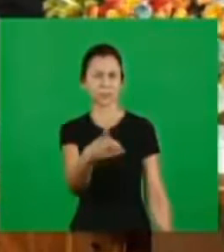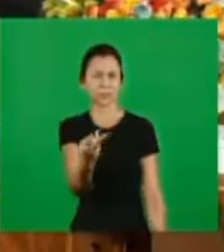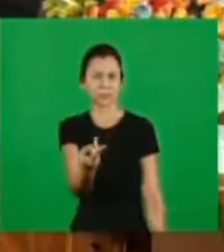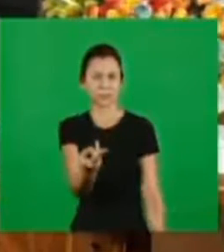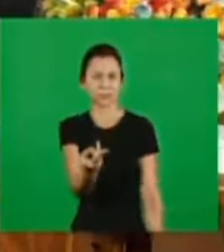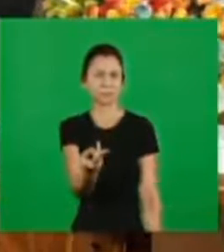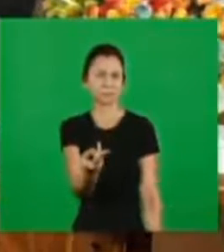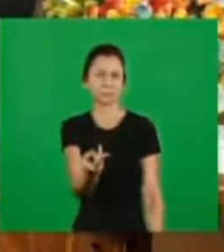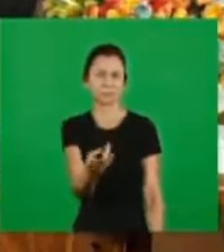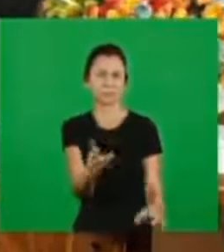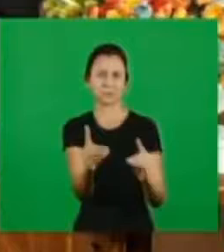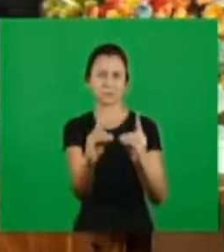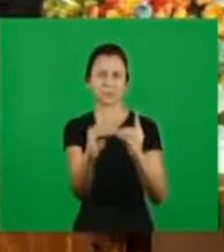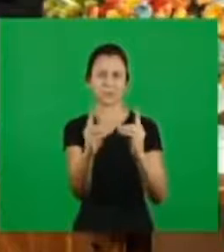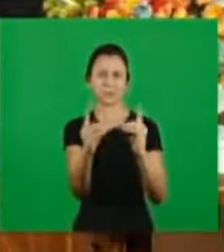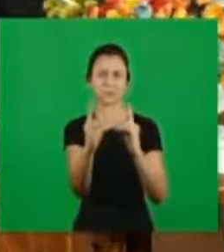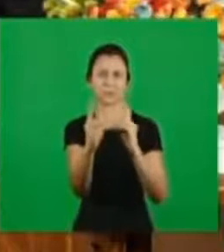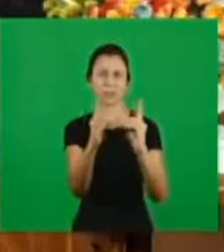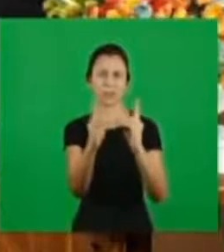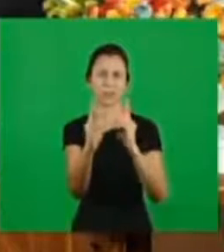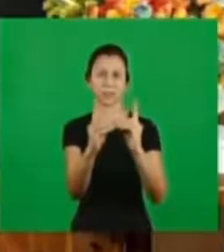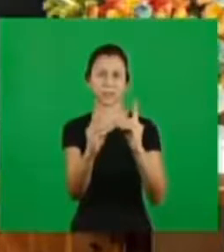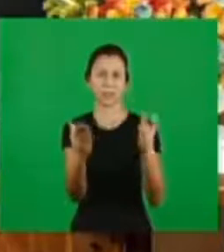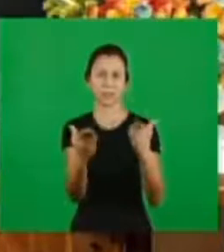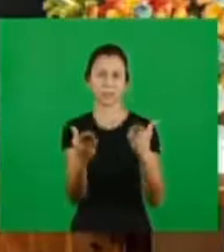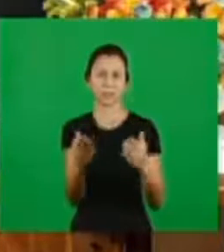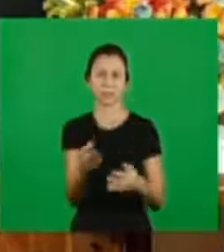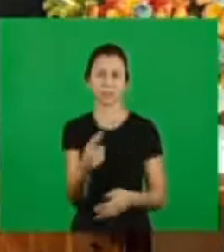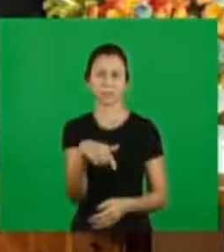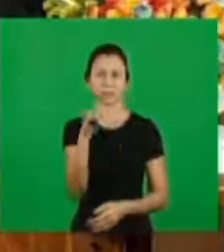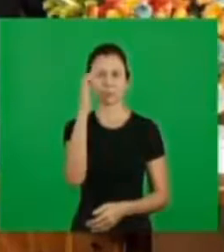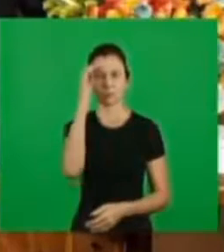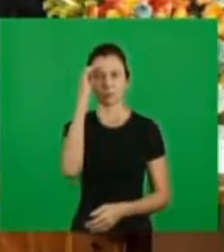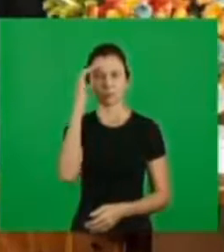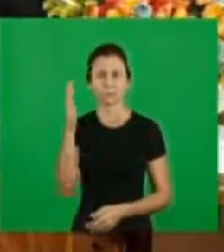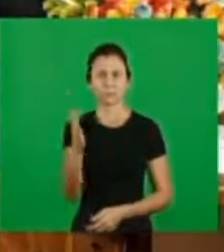interesting just an illustration for our understanding.